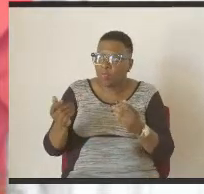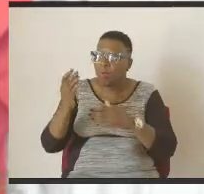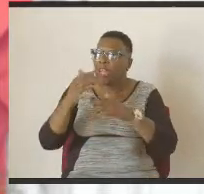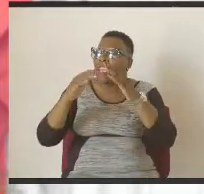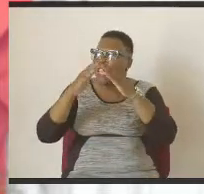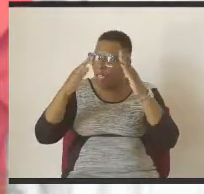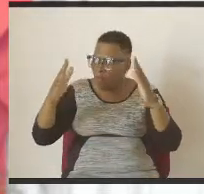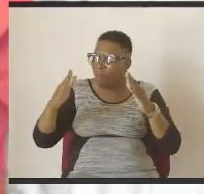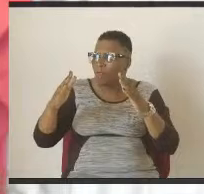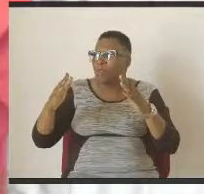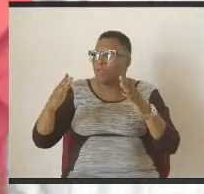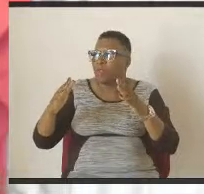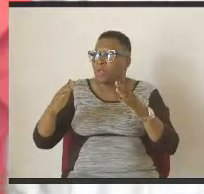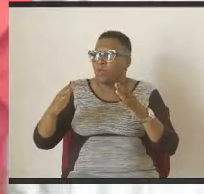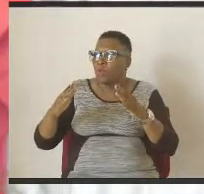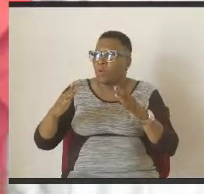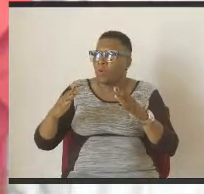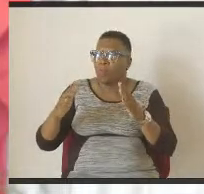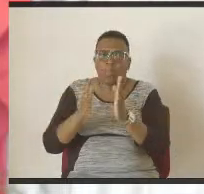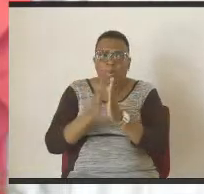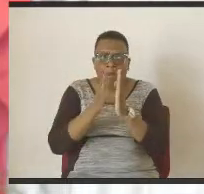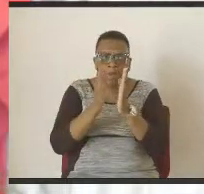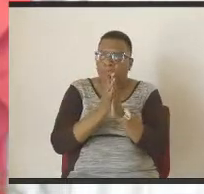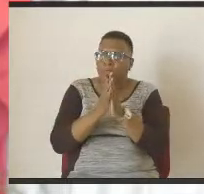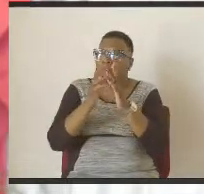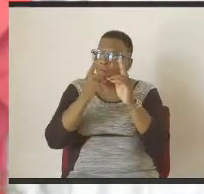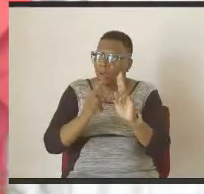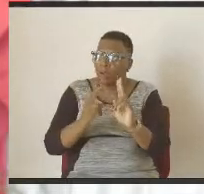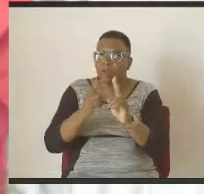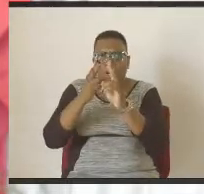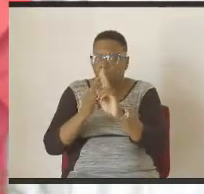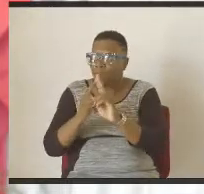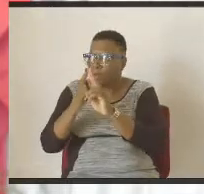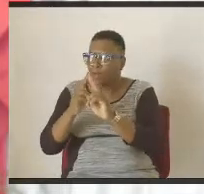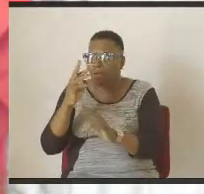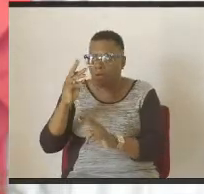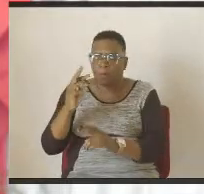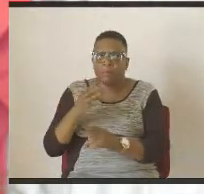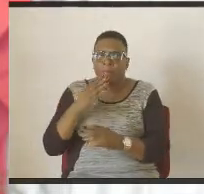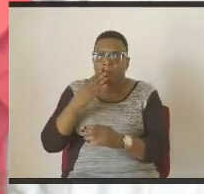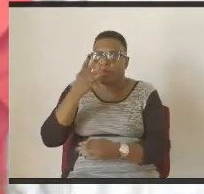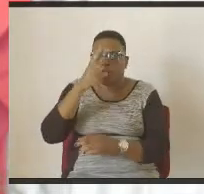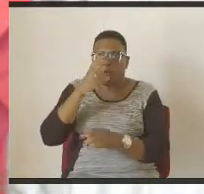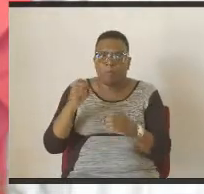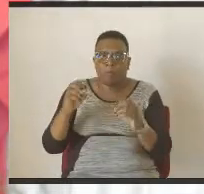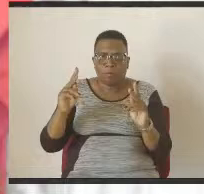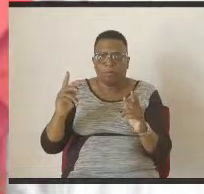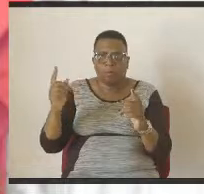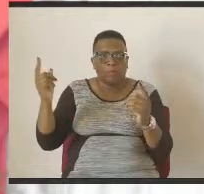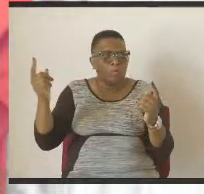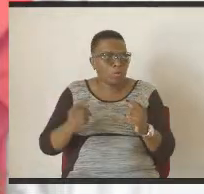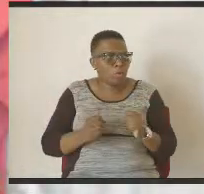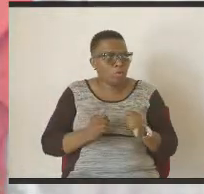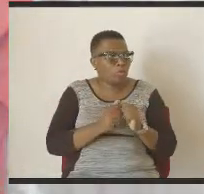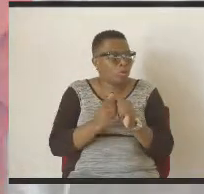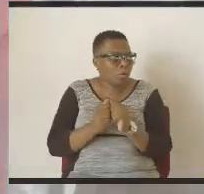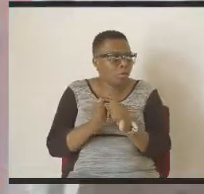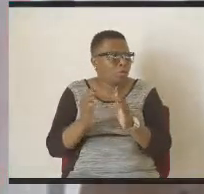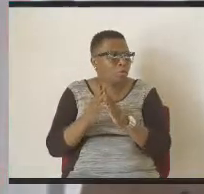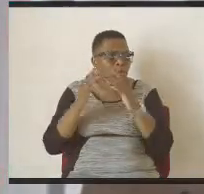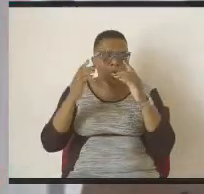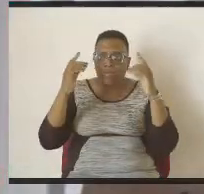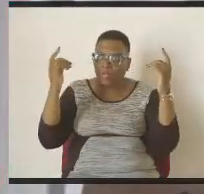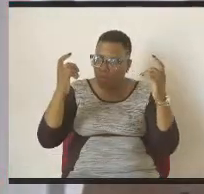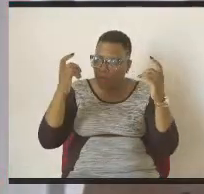him praise and honor for that. We thank God for the privilege of coming together to celebrate